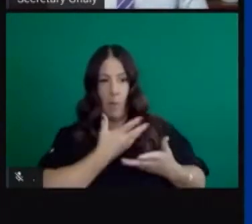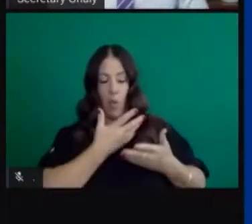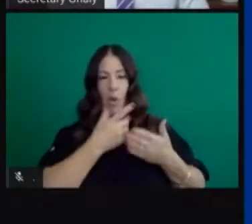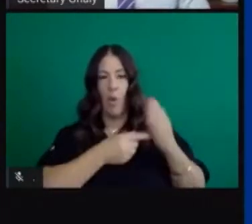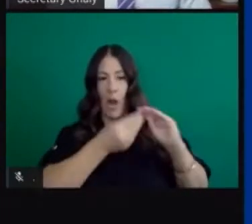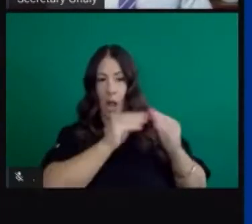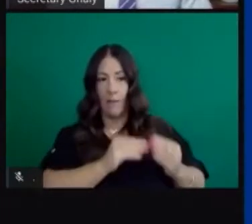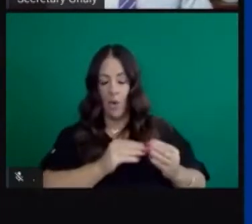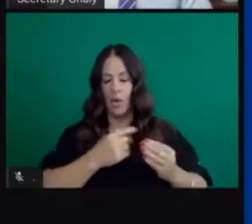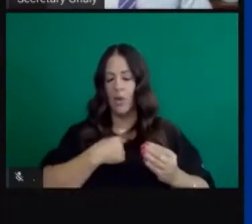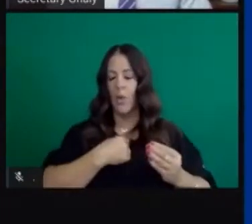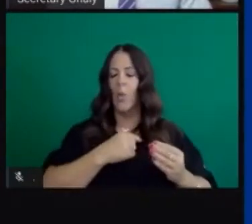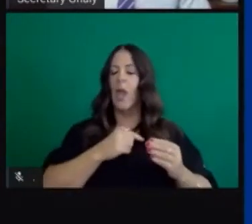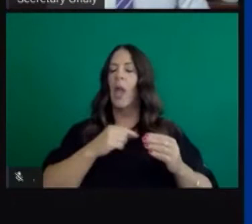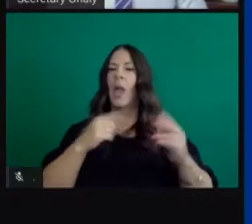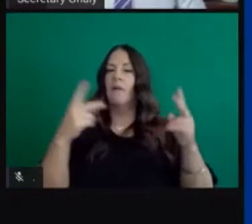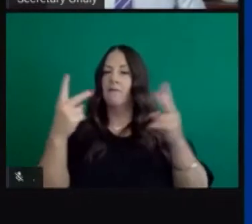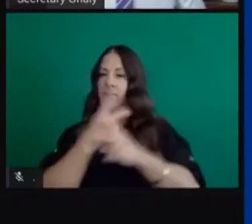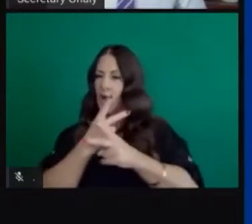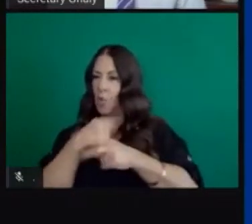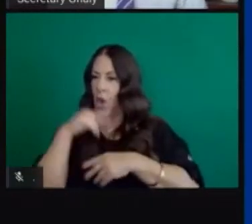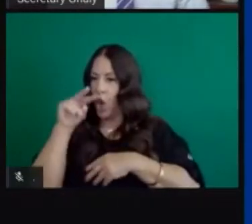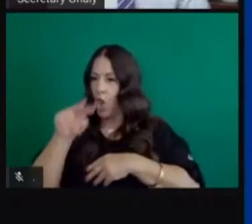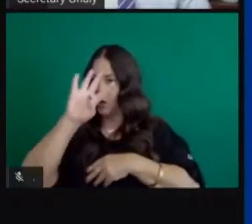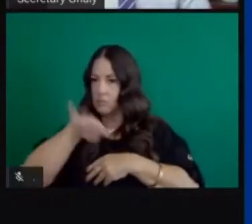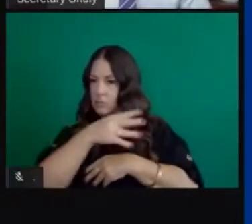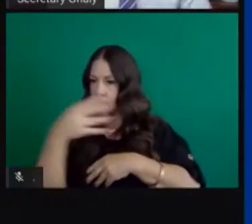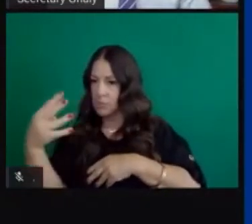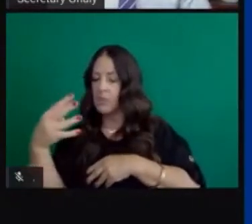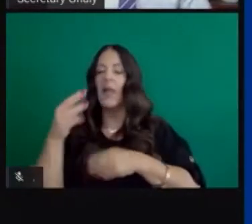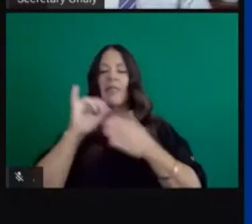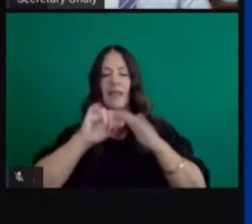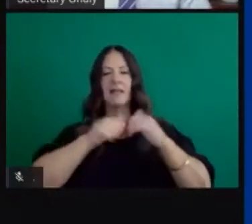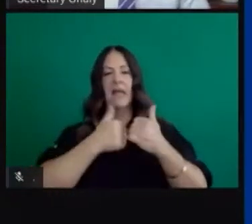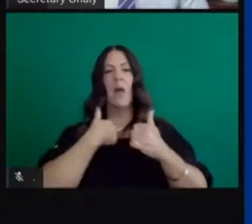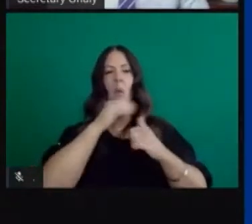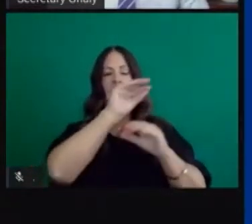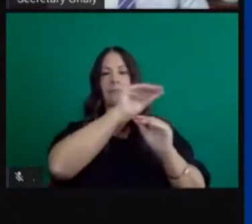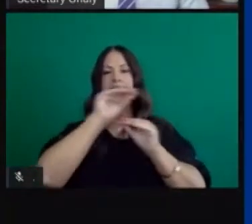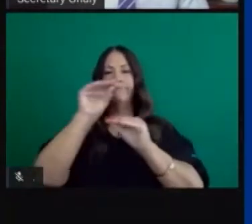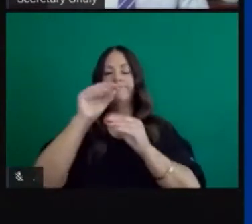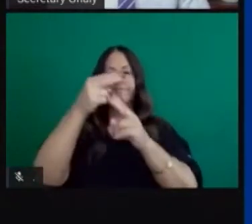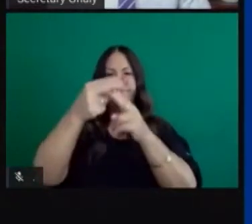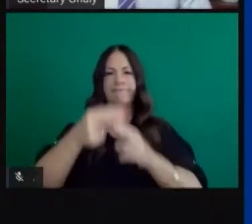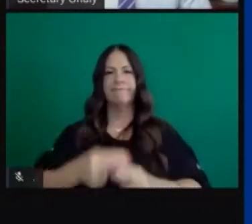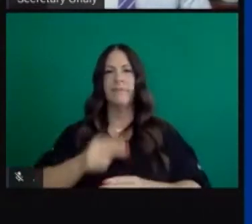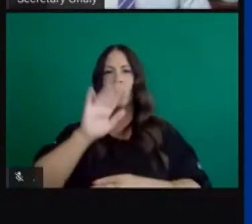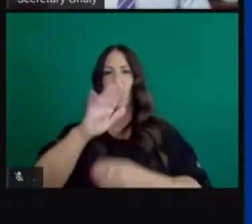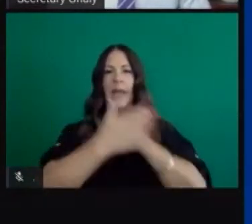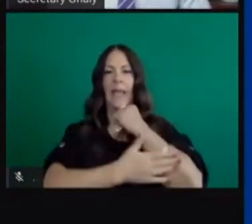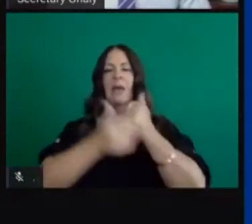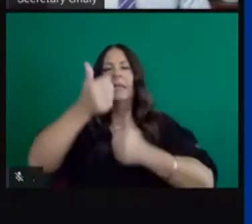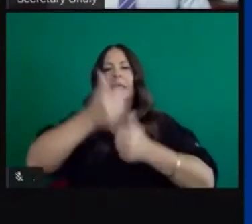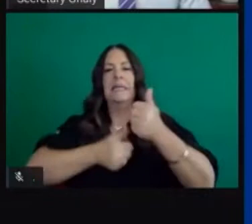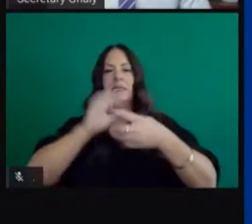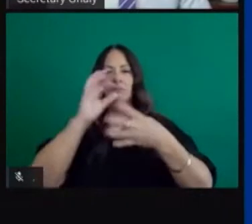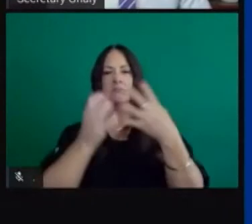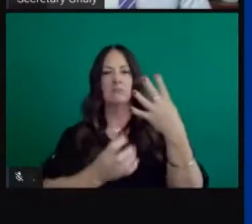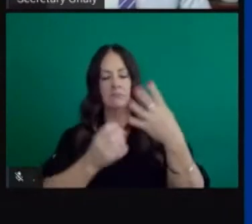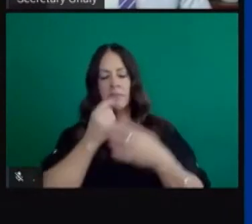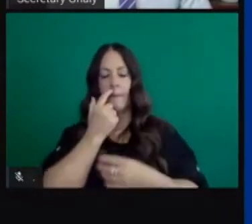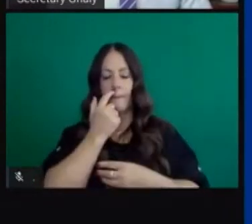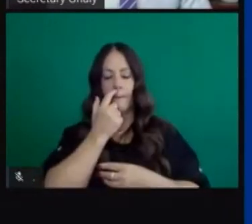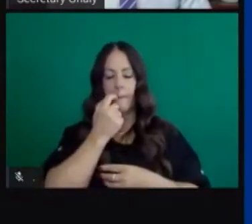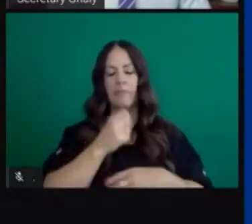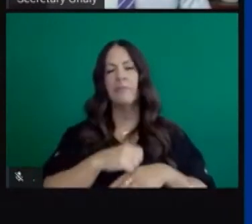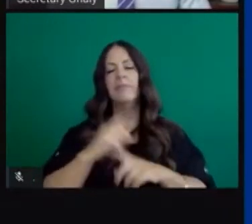at today's data today, we look at it a week in behind, so we give enough time for our counties and